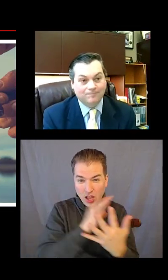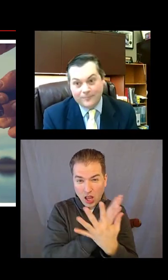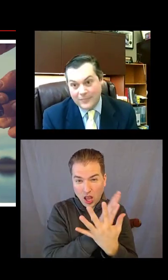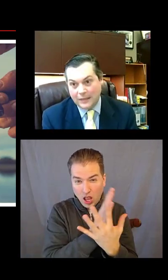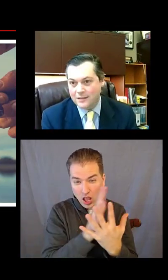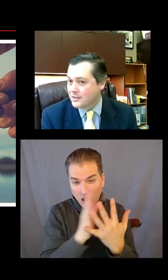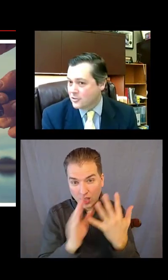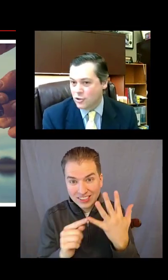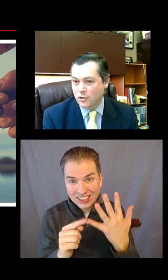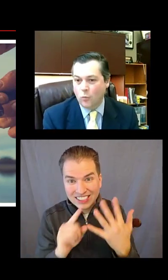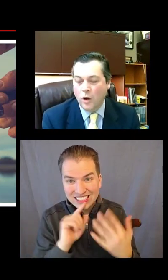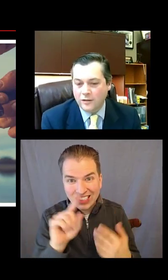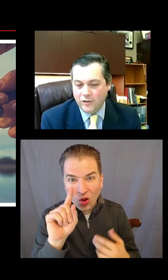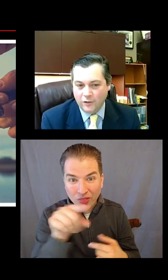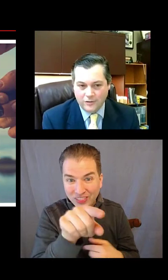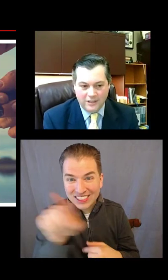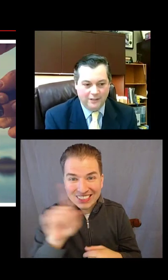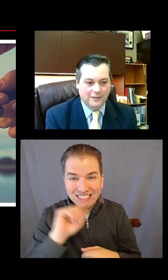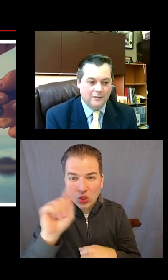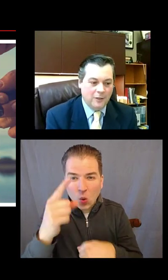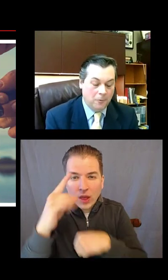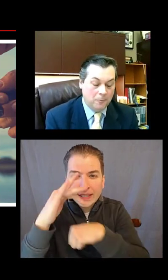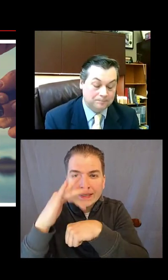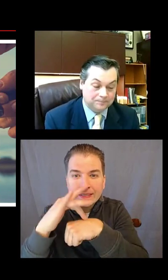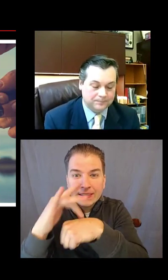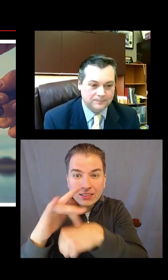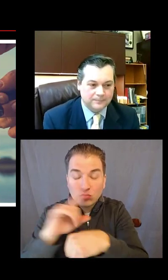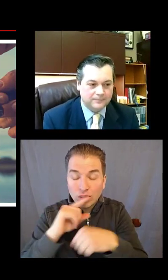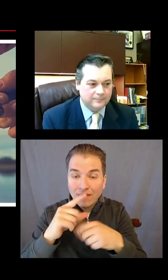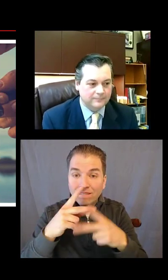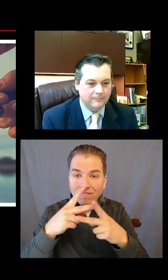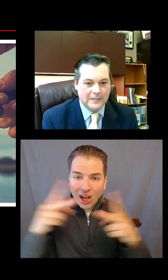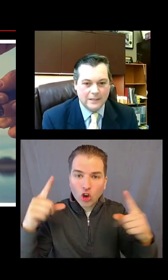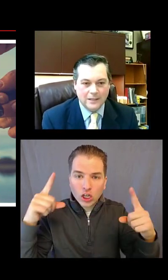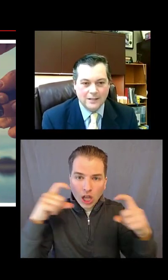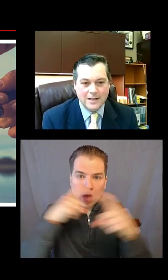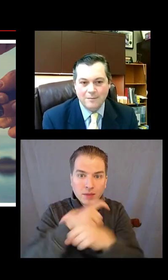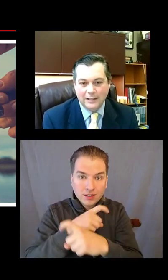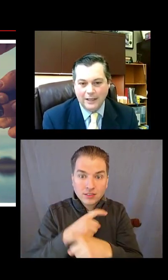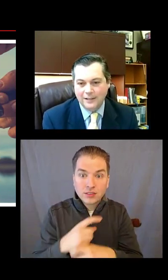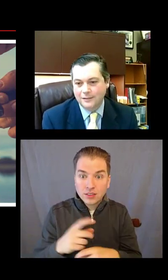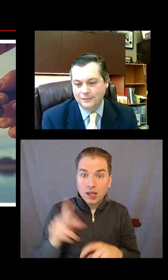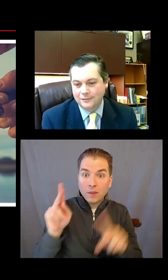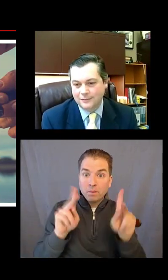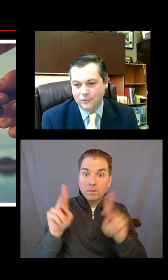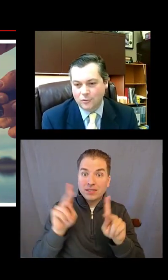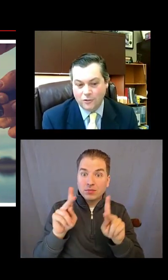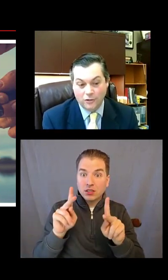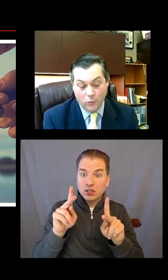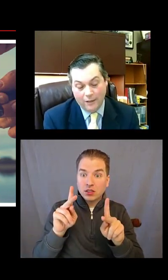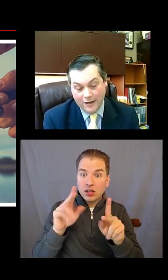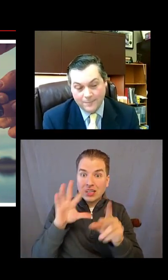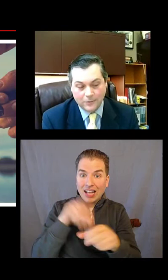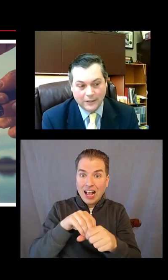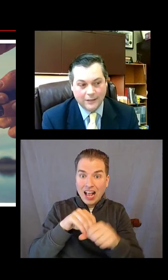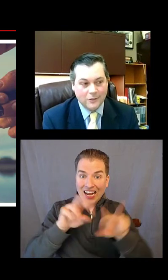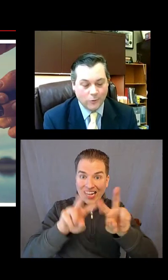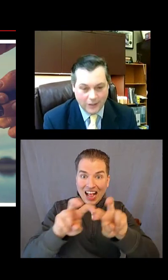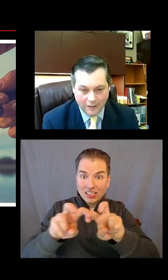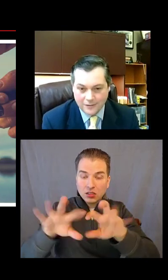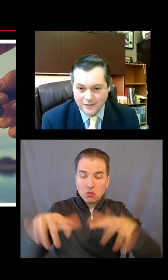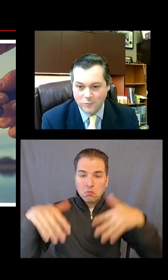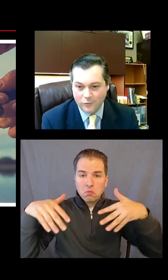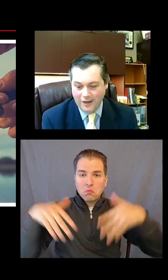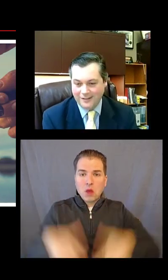And this is just one of those things. So it's a complicated structure. That's why a lot of people get